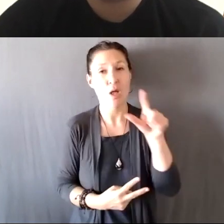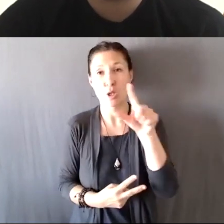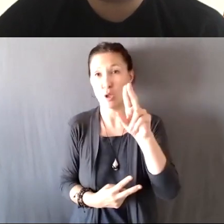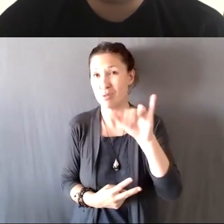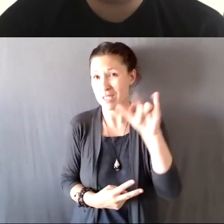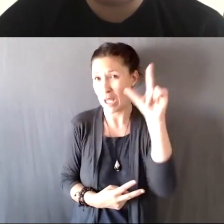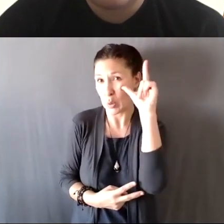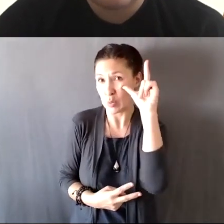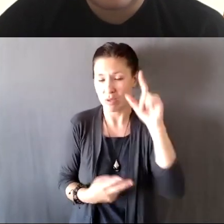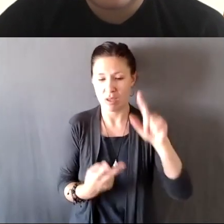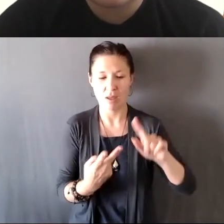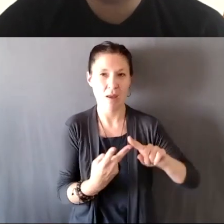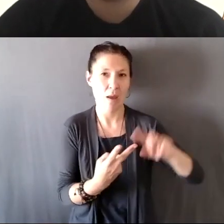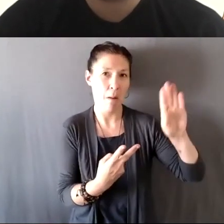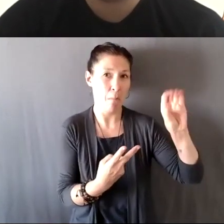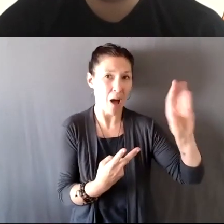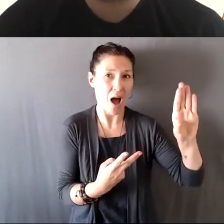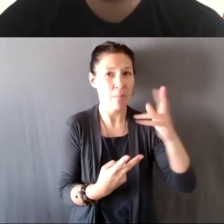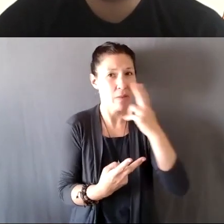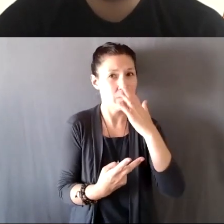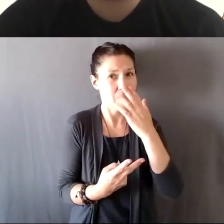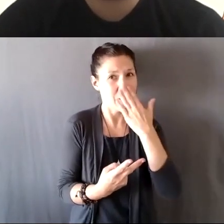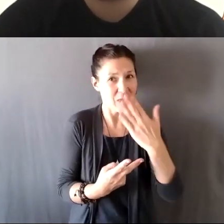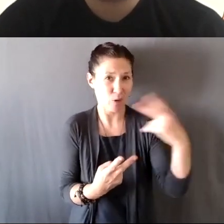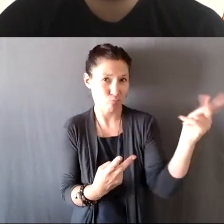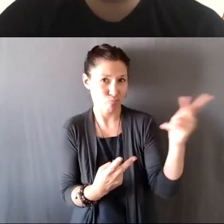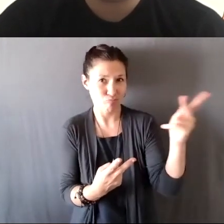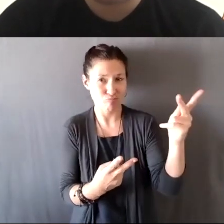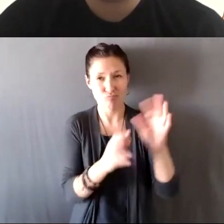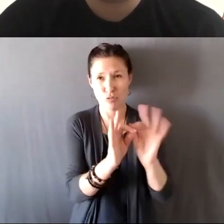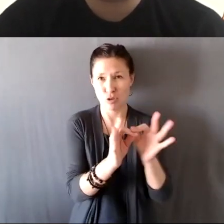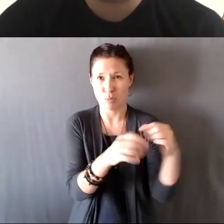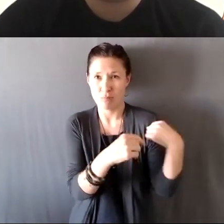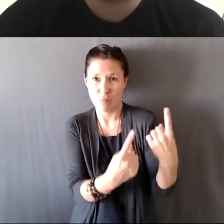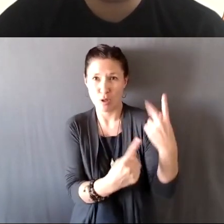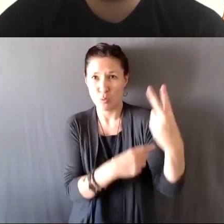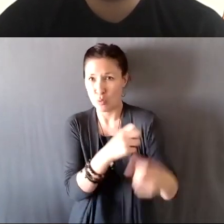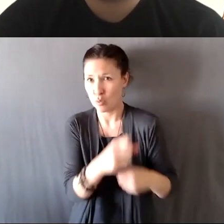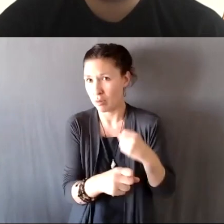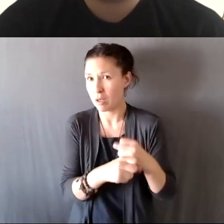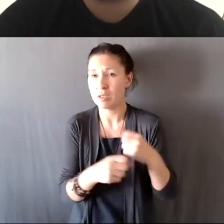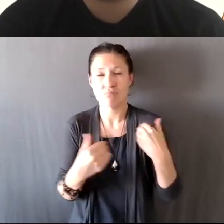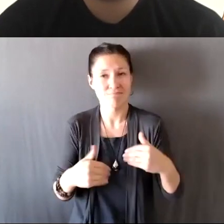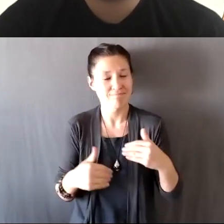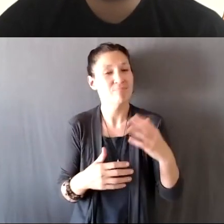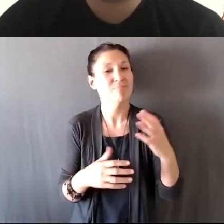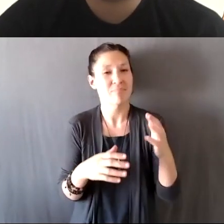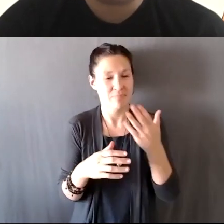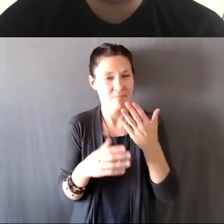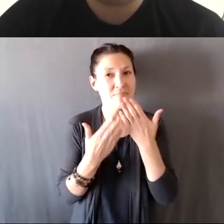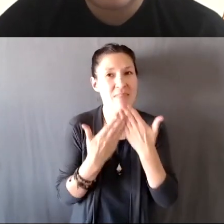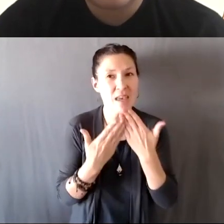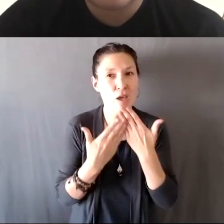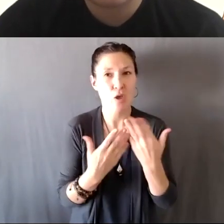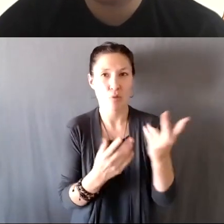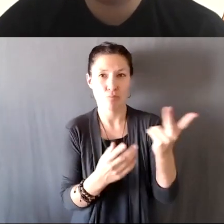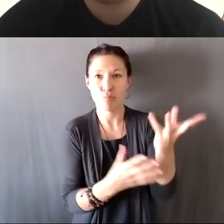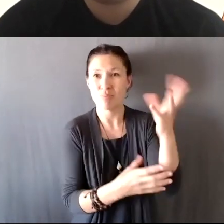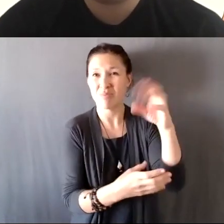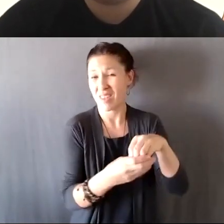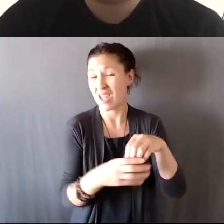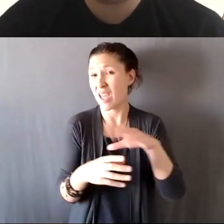all your time and energy these past 2 hours. This program could not have happened without you. Thank you for helping us practice language